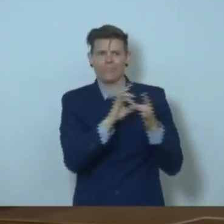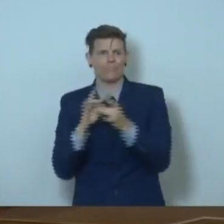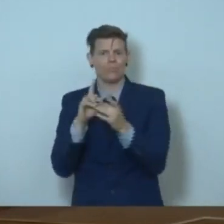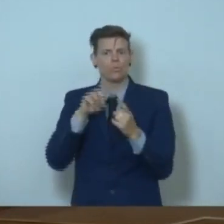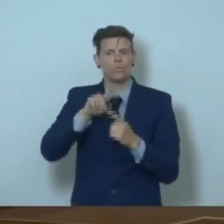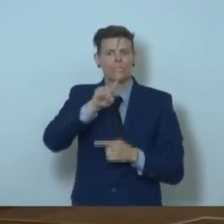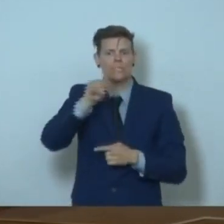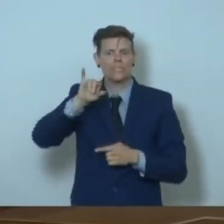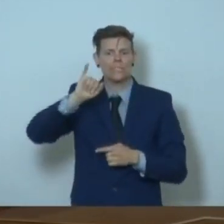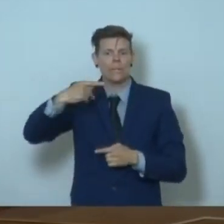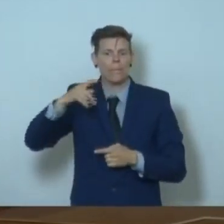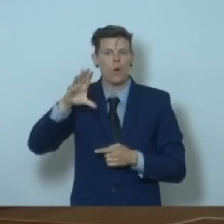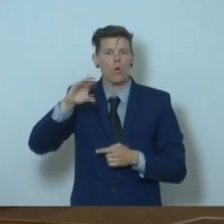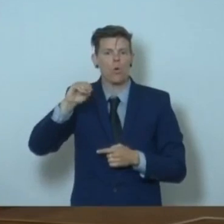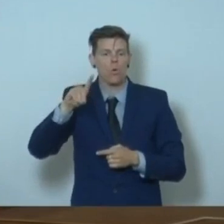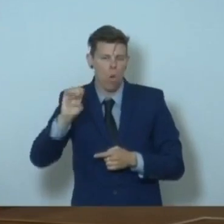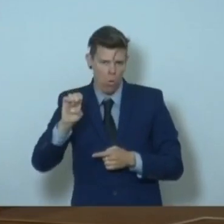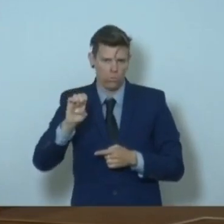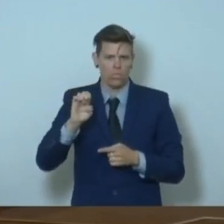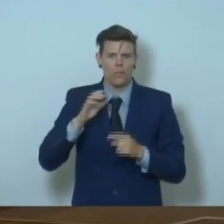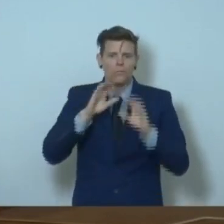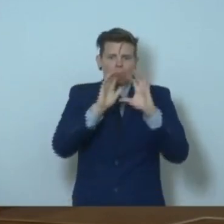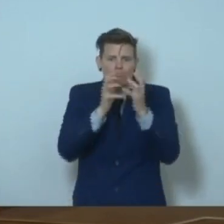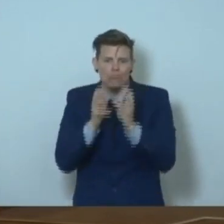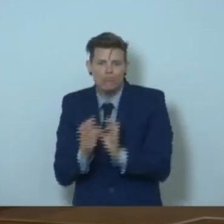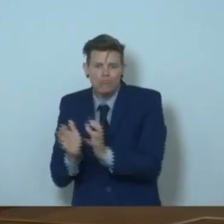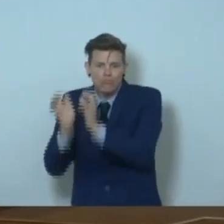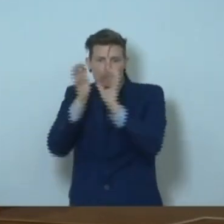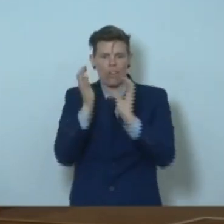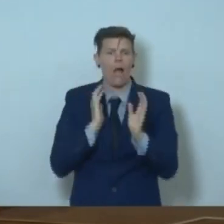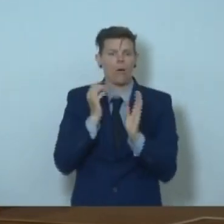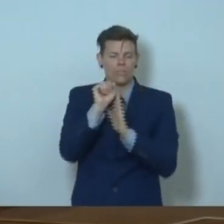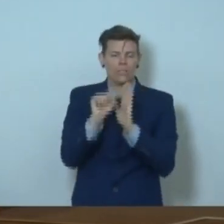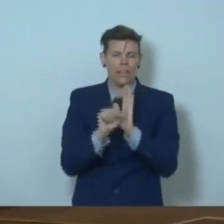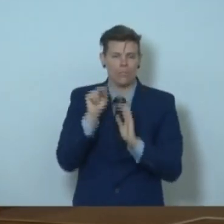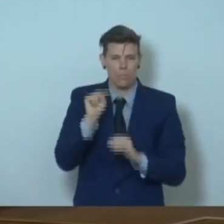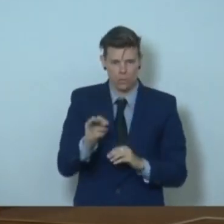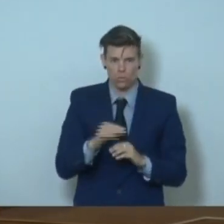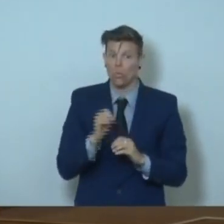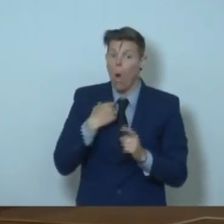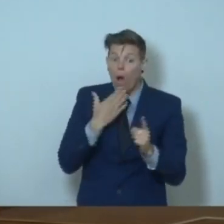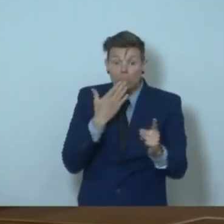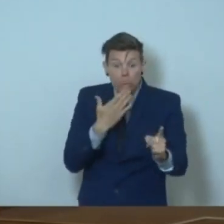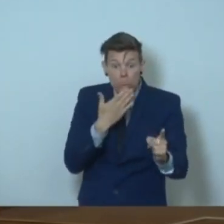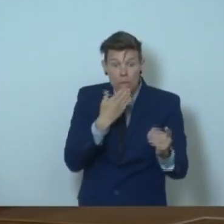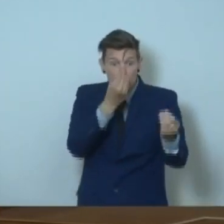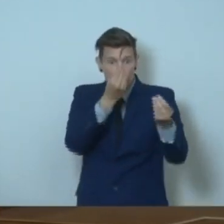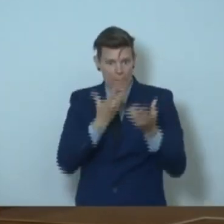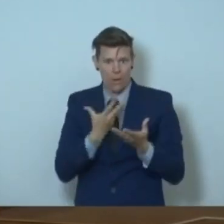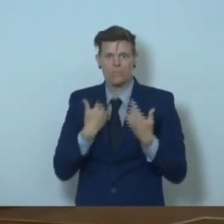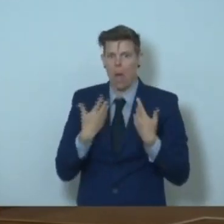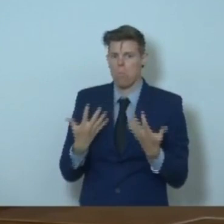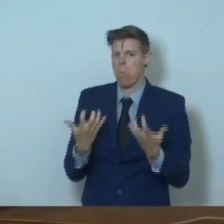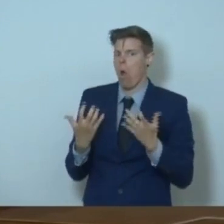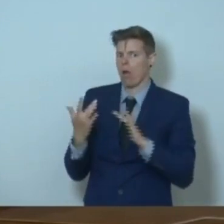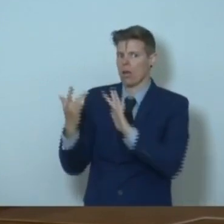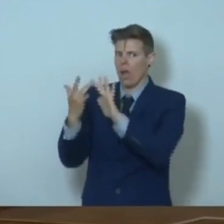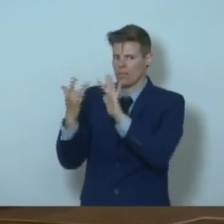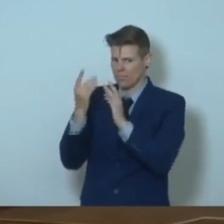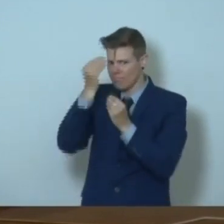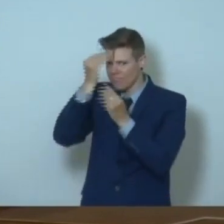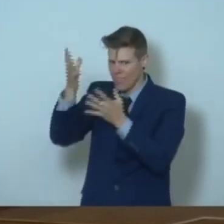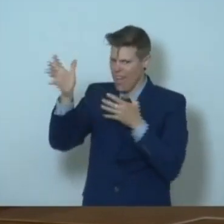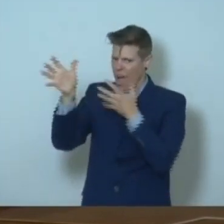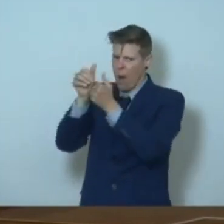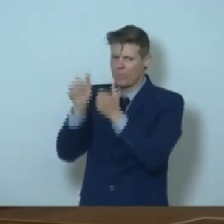we provide. And so, yeah, thanks for the heads up on this. We'll get back to them, but I'm looking at all of them